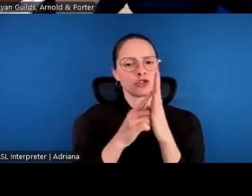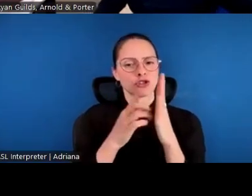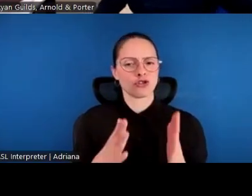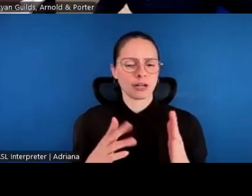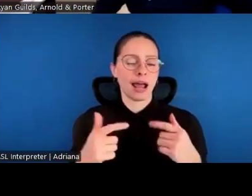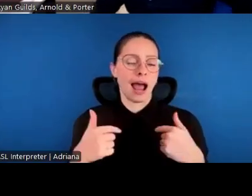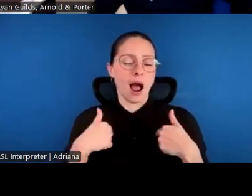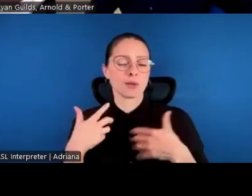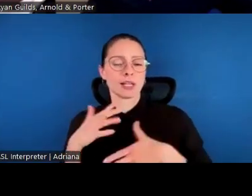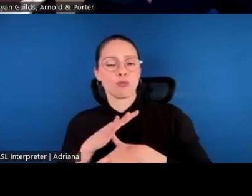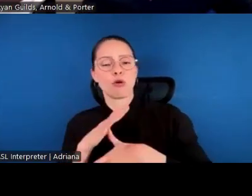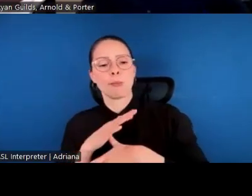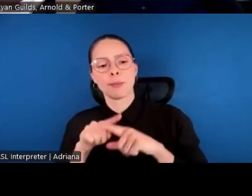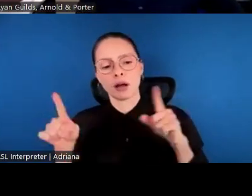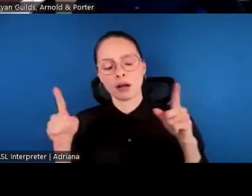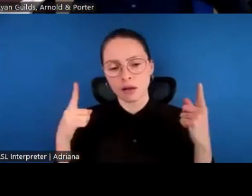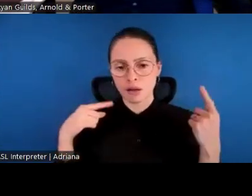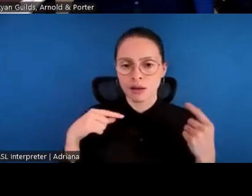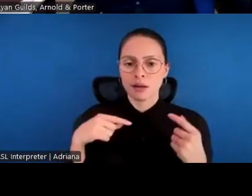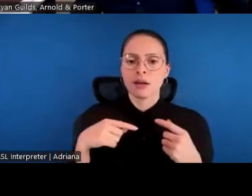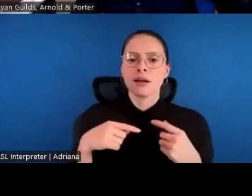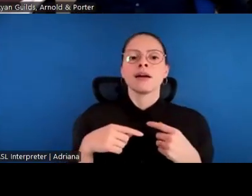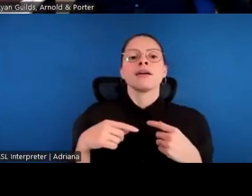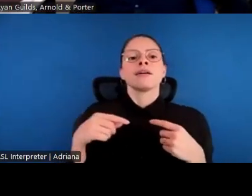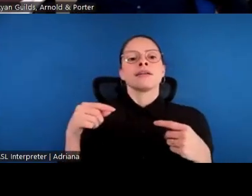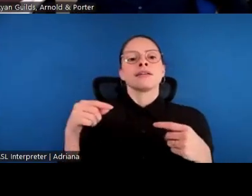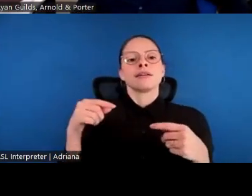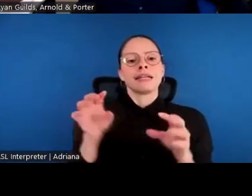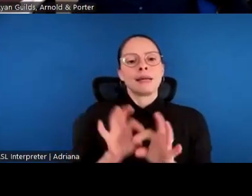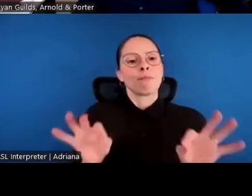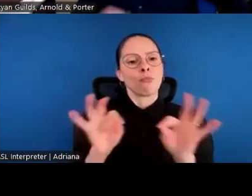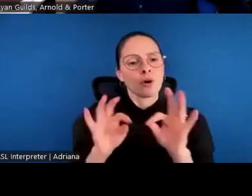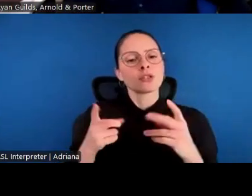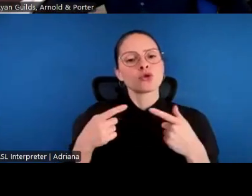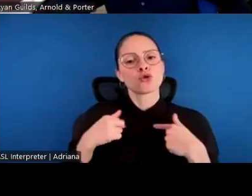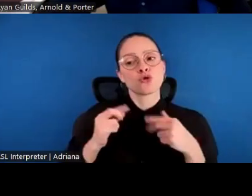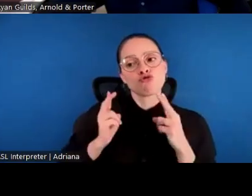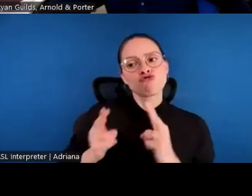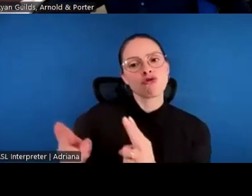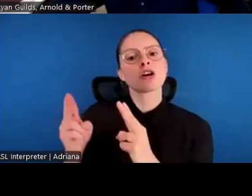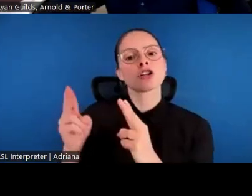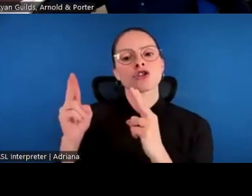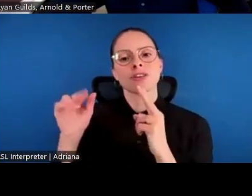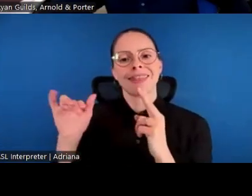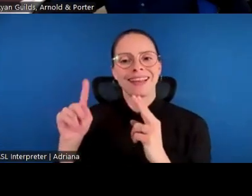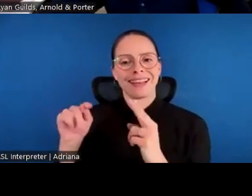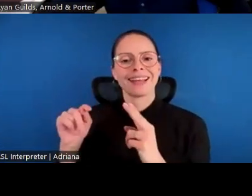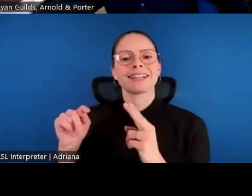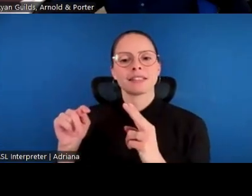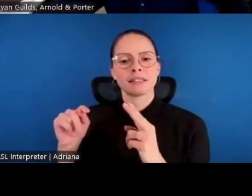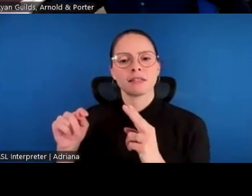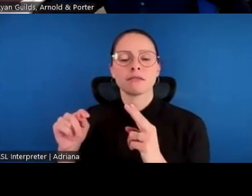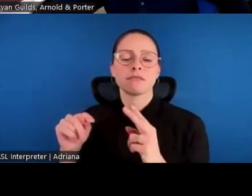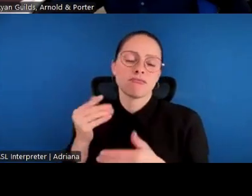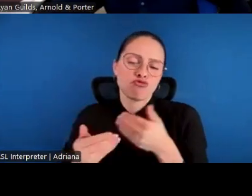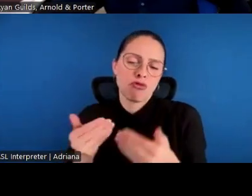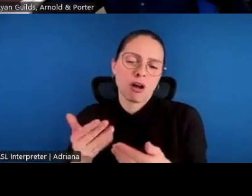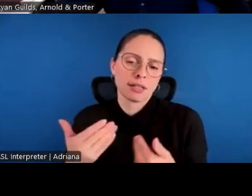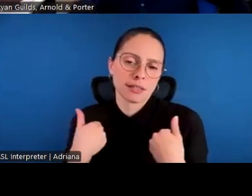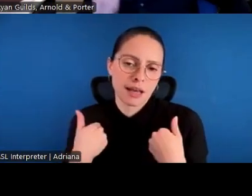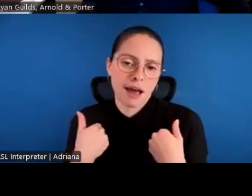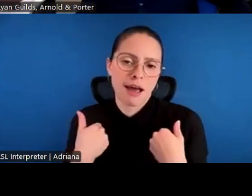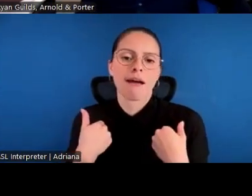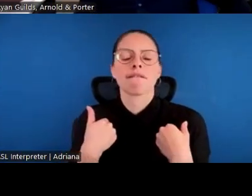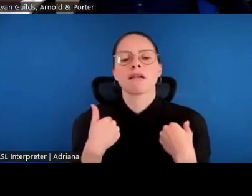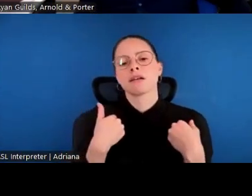but I was there to be able to get the safe kit expedited. There was a process for that. So instead of taking 2-year backlog and a grant to